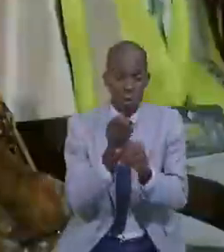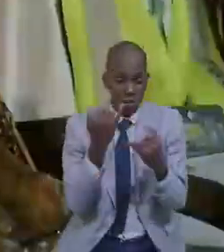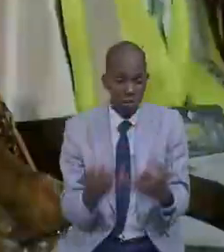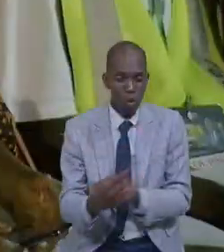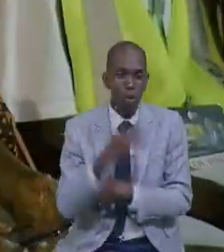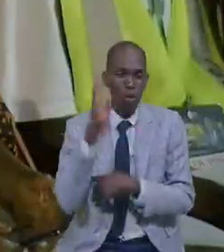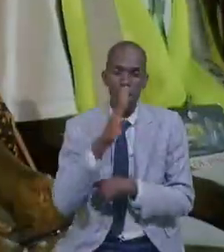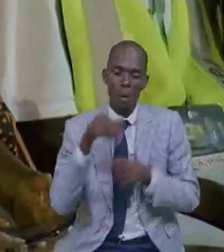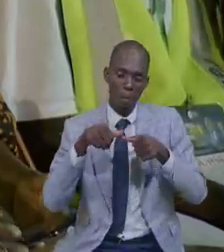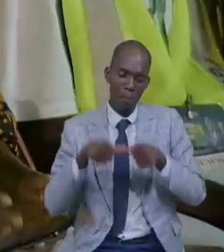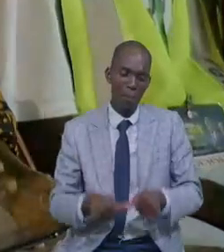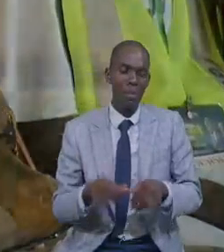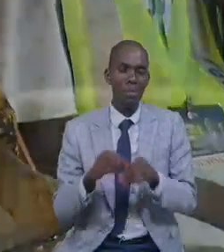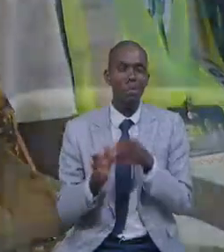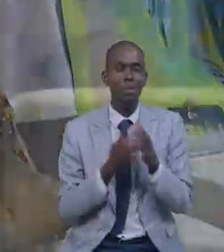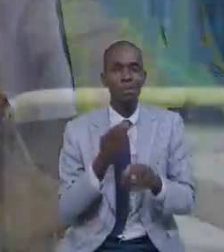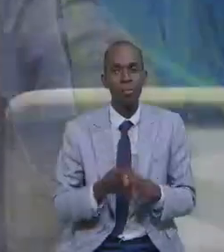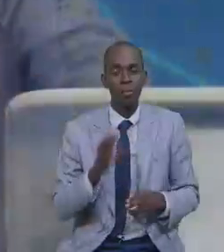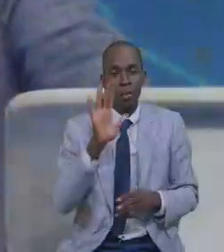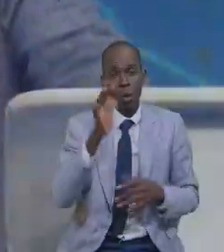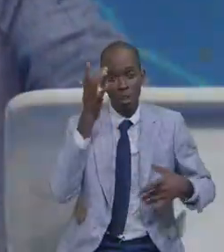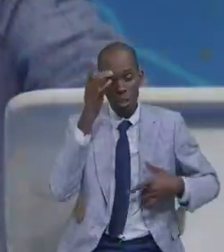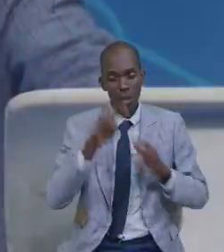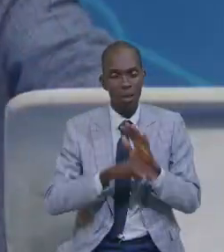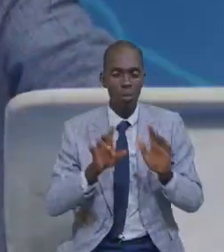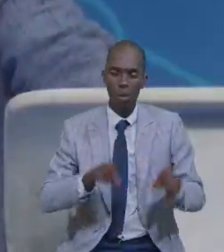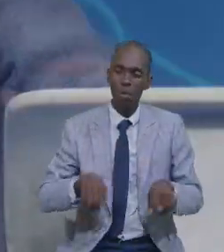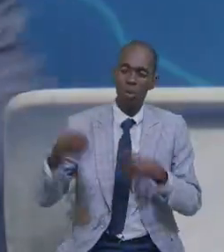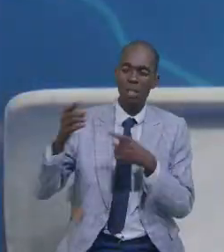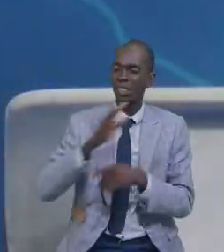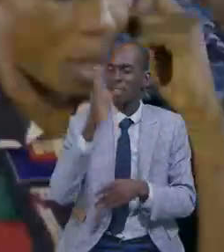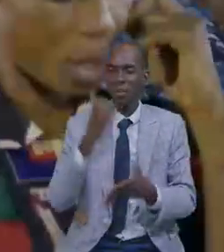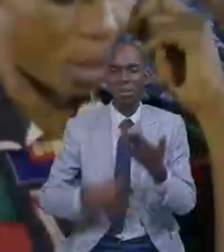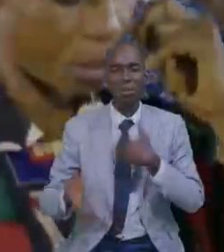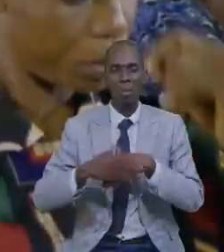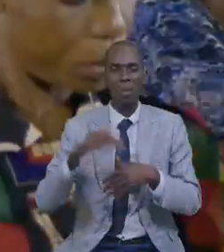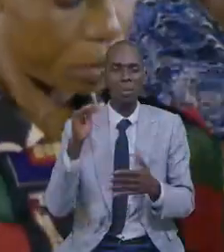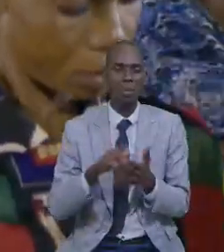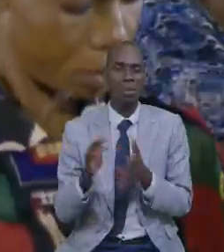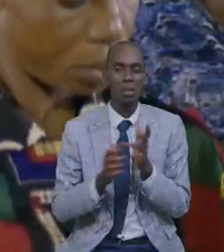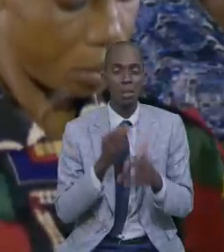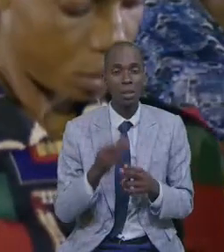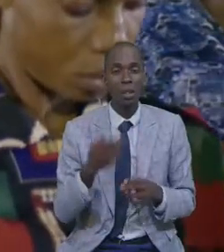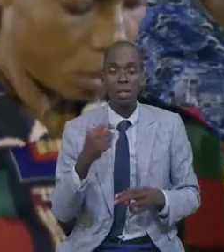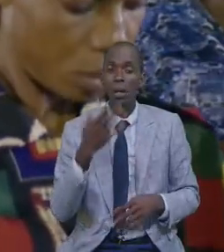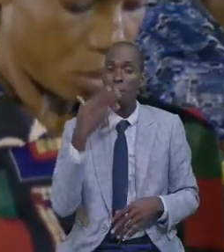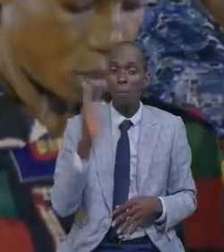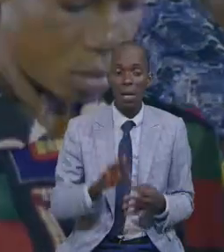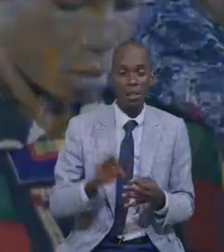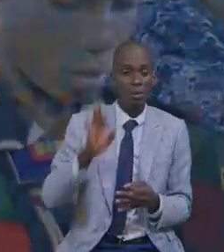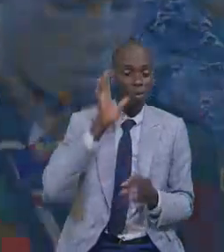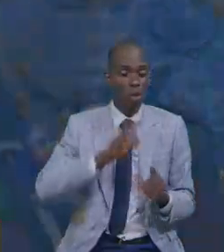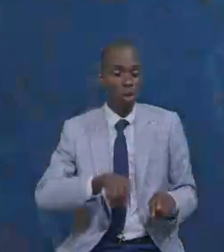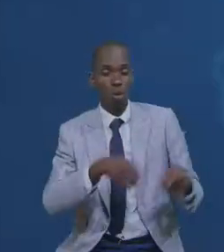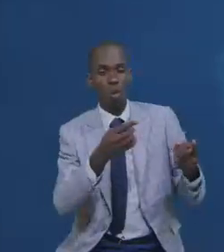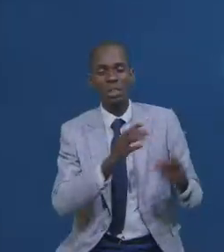The sickness will go, and the sickness will not come back again. The evil spirit will go, and the evil